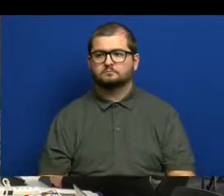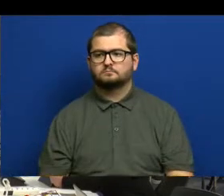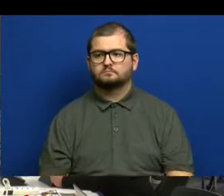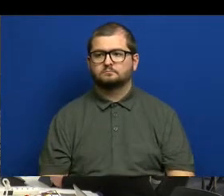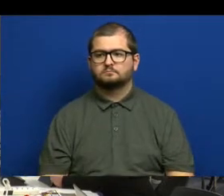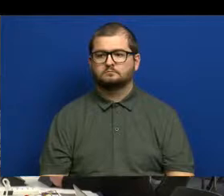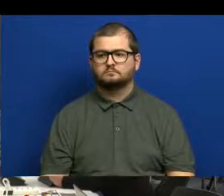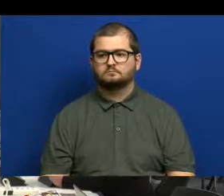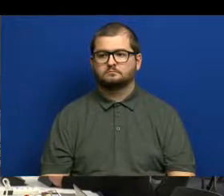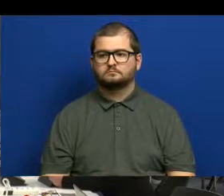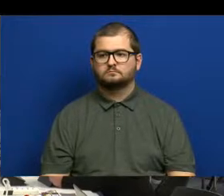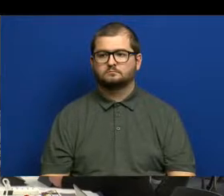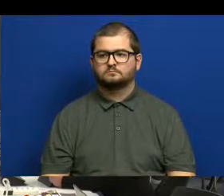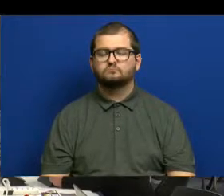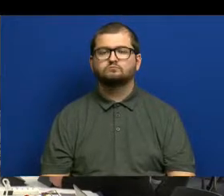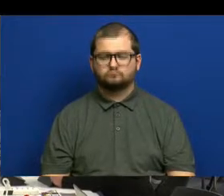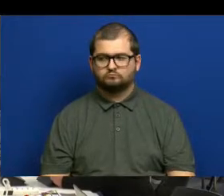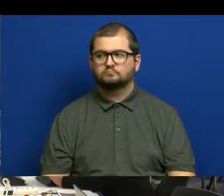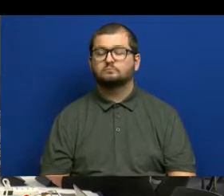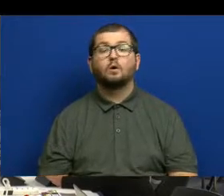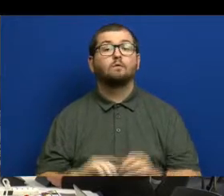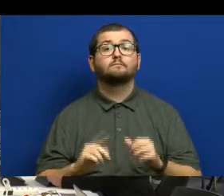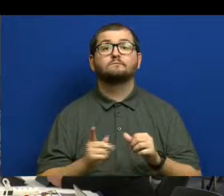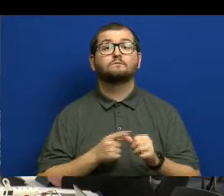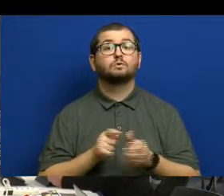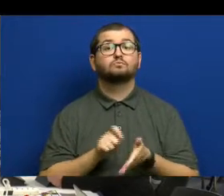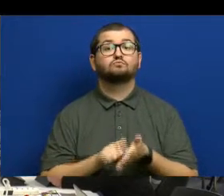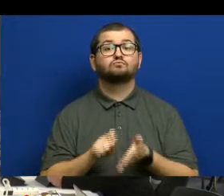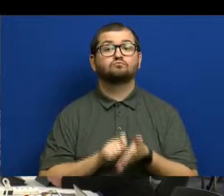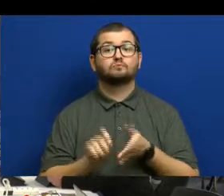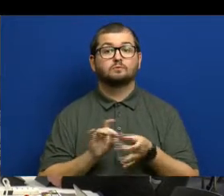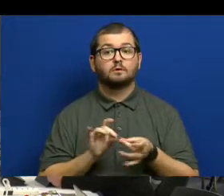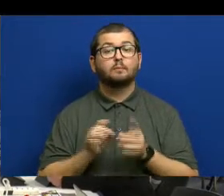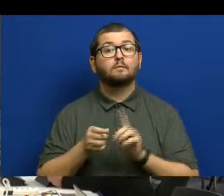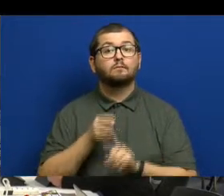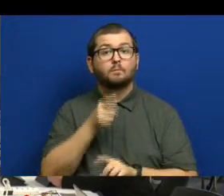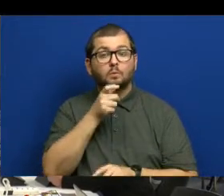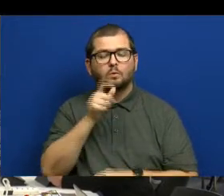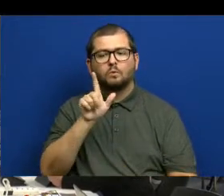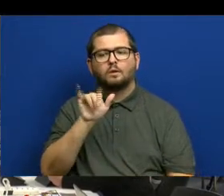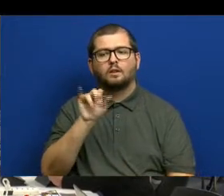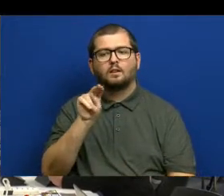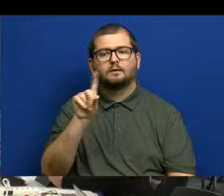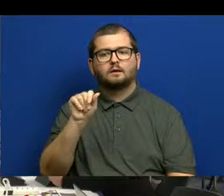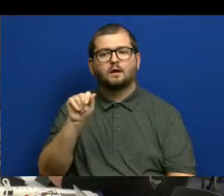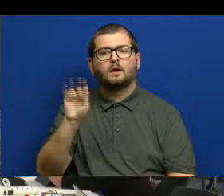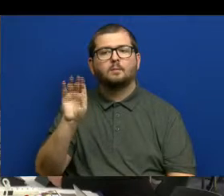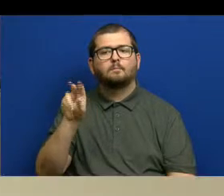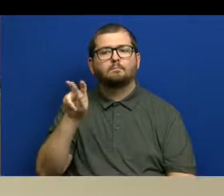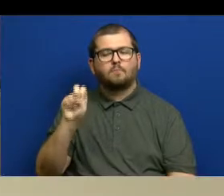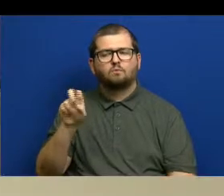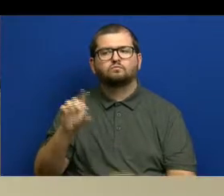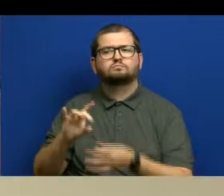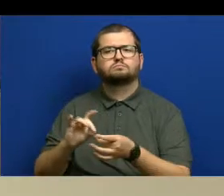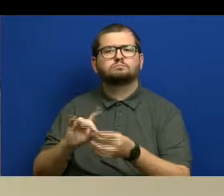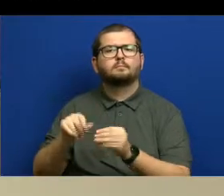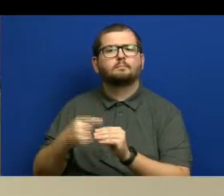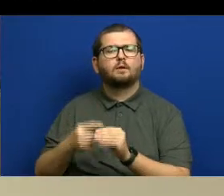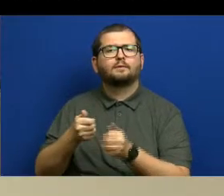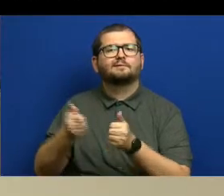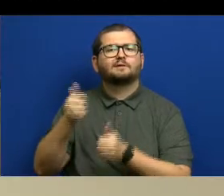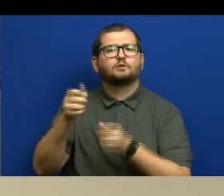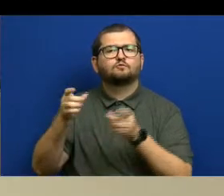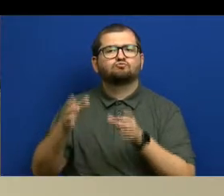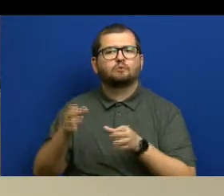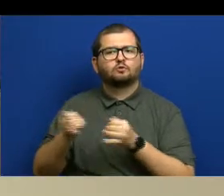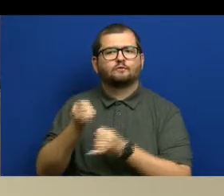Okay. The first written comment that we have comes from Linda Bove, who is commenting on the executive director finalists.